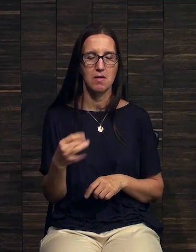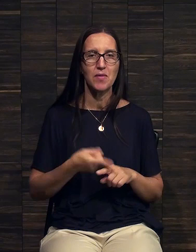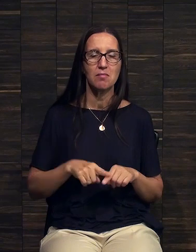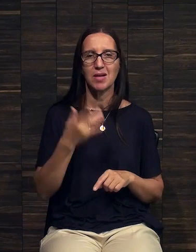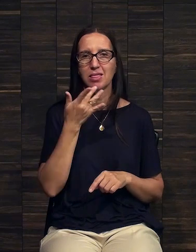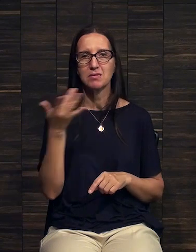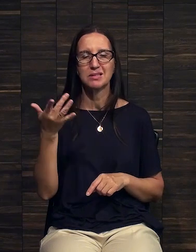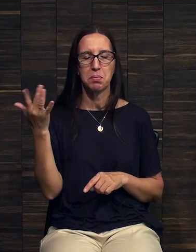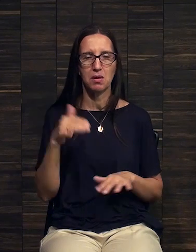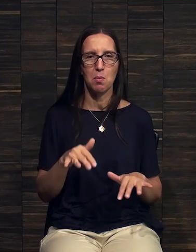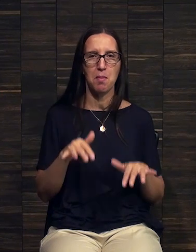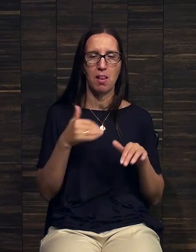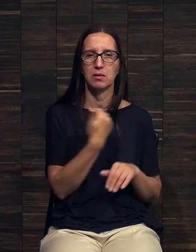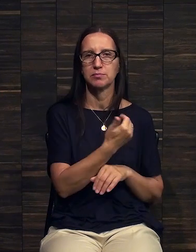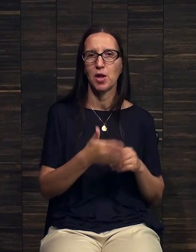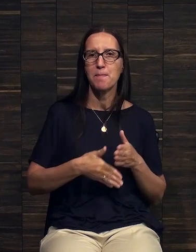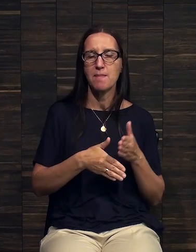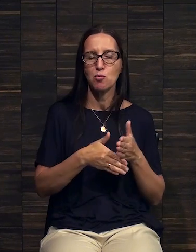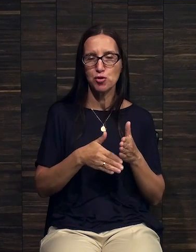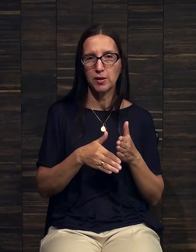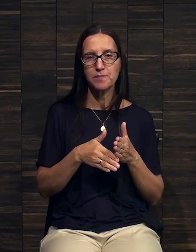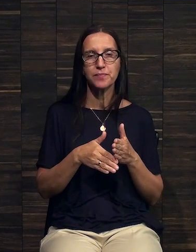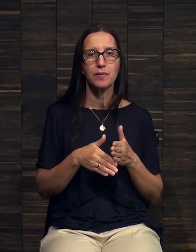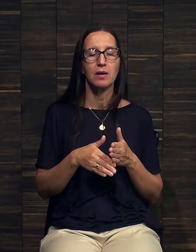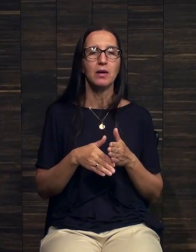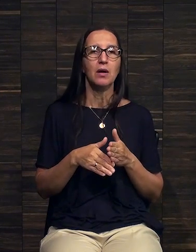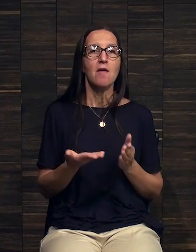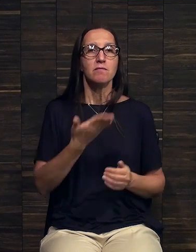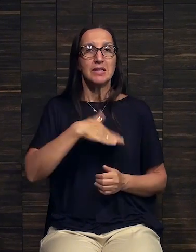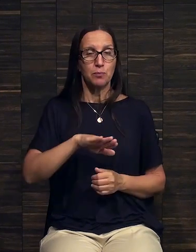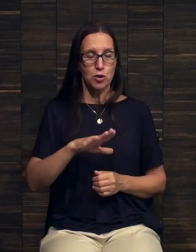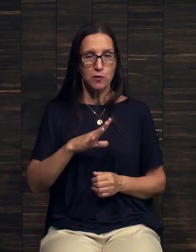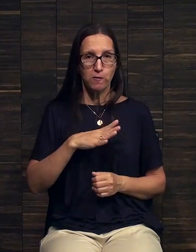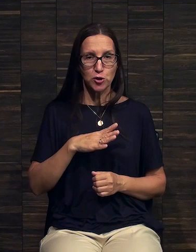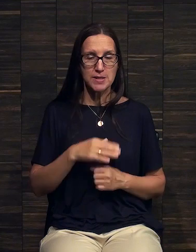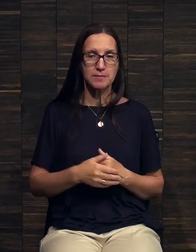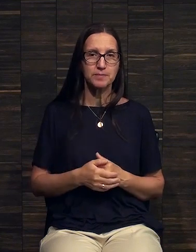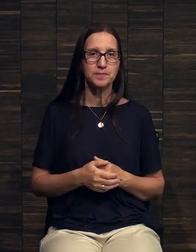Trotsky. He is a speaker and his helper.